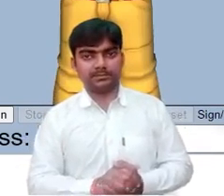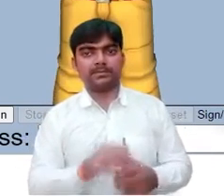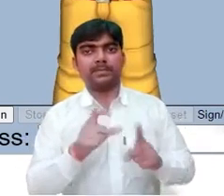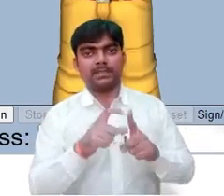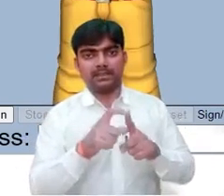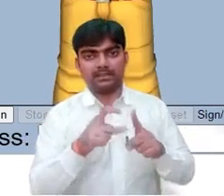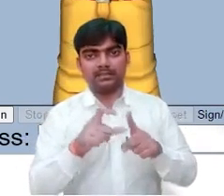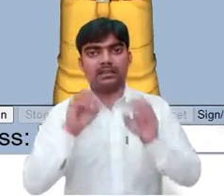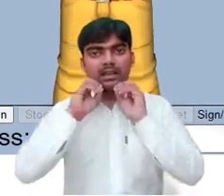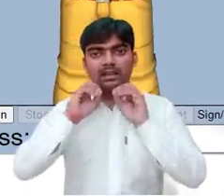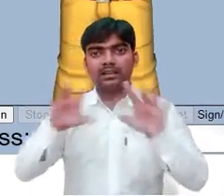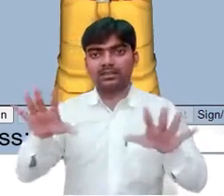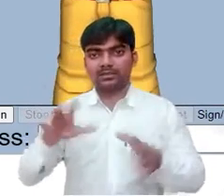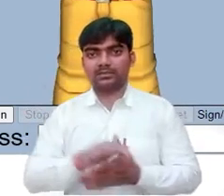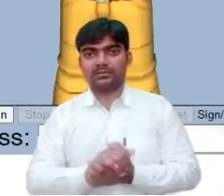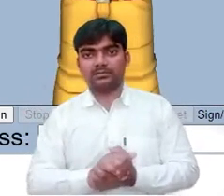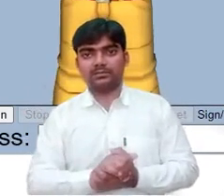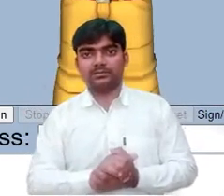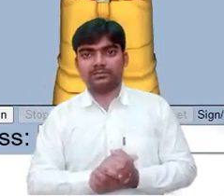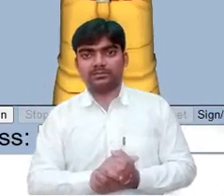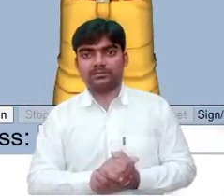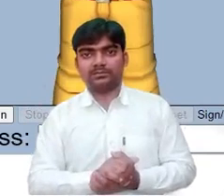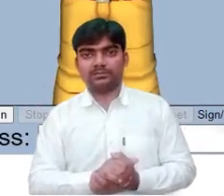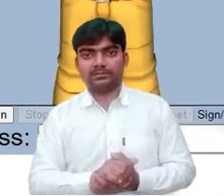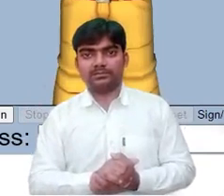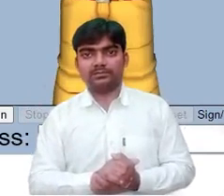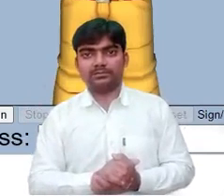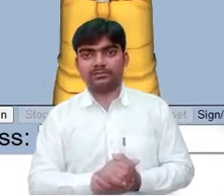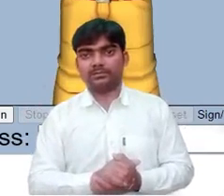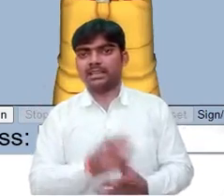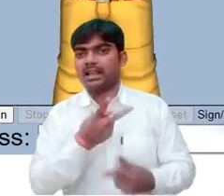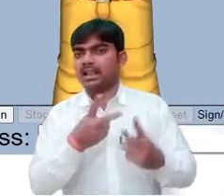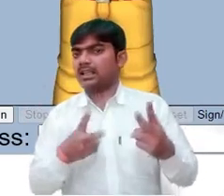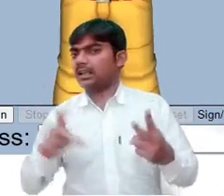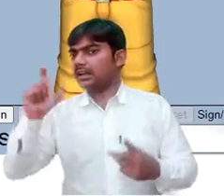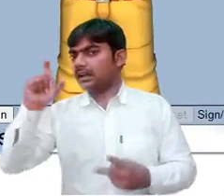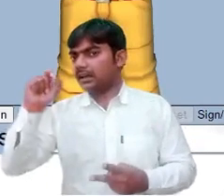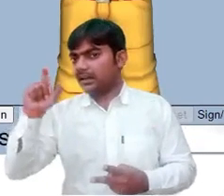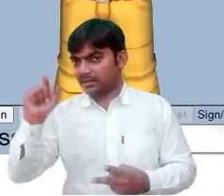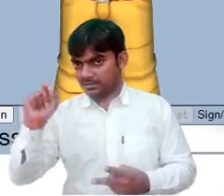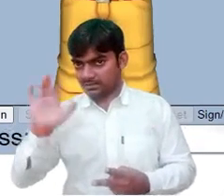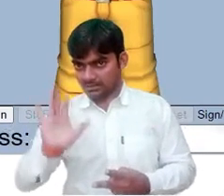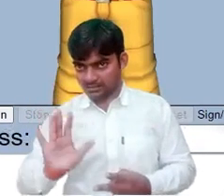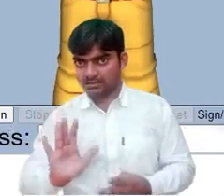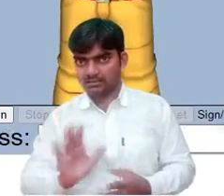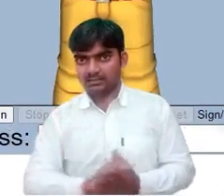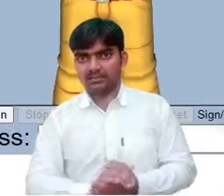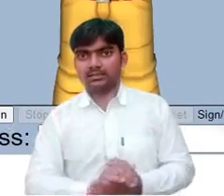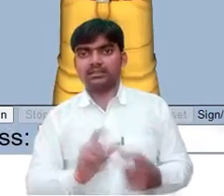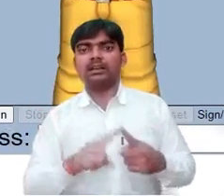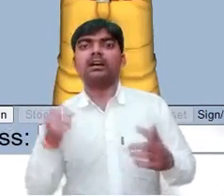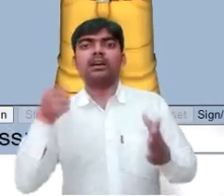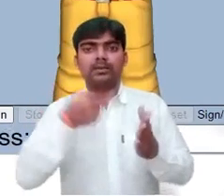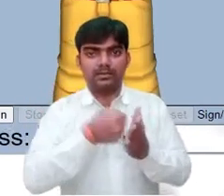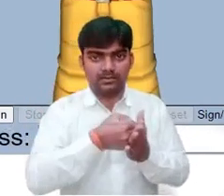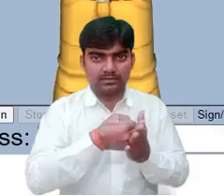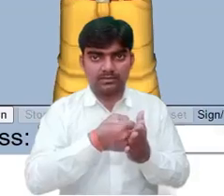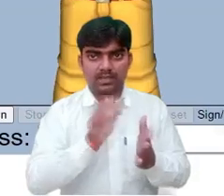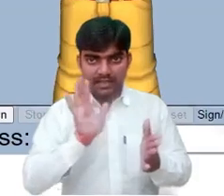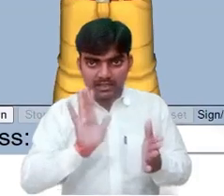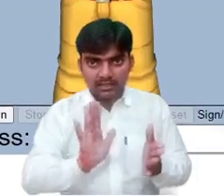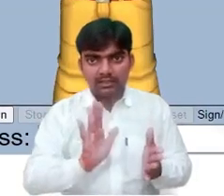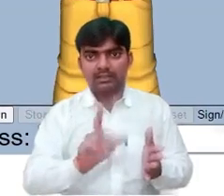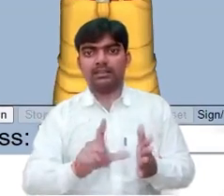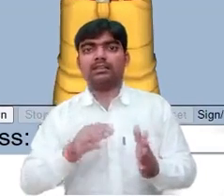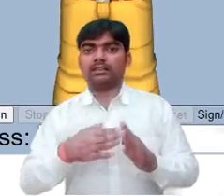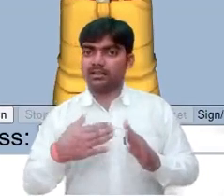available, departure, departure shortly, expected to arrive, running late, empty train, special